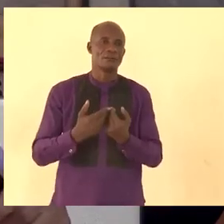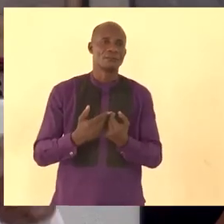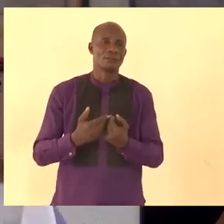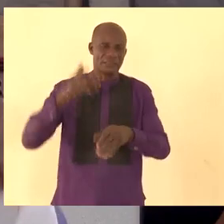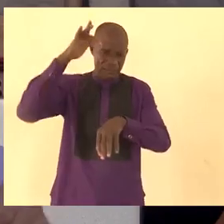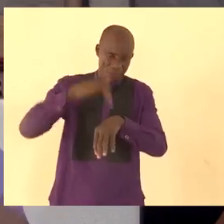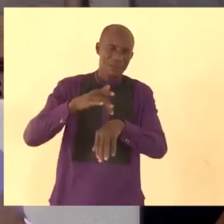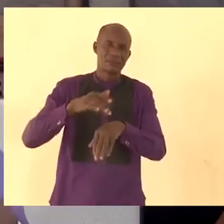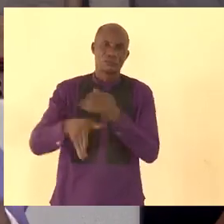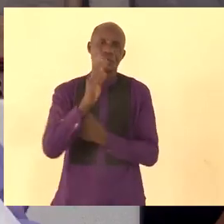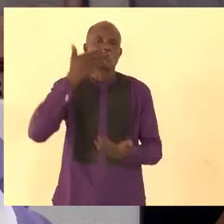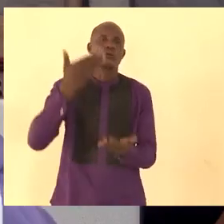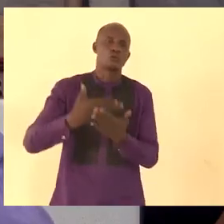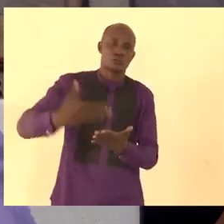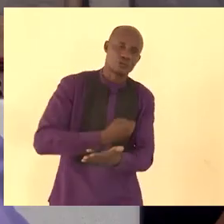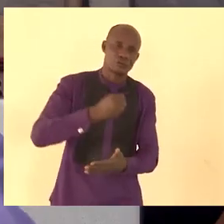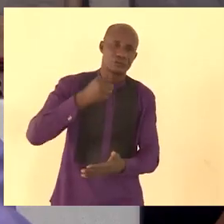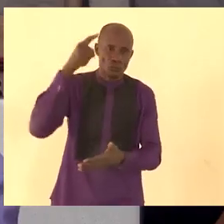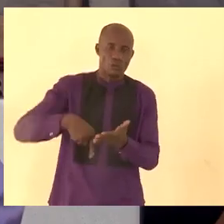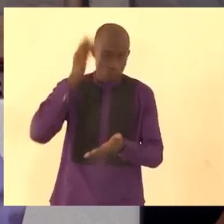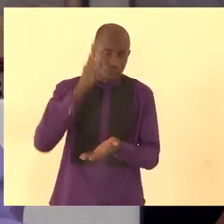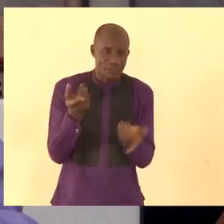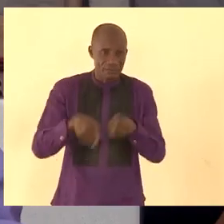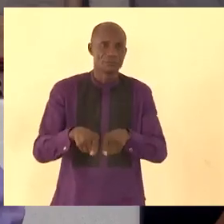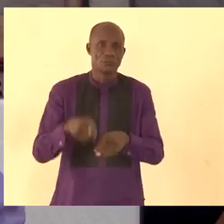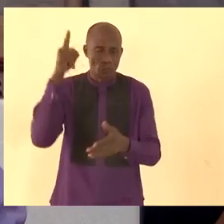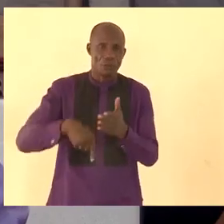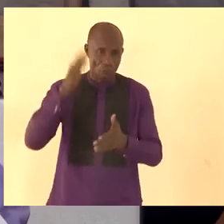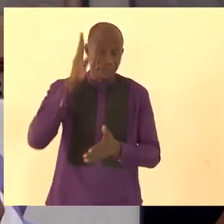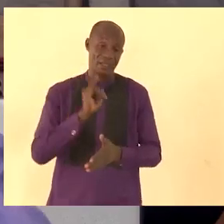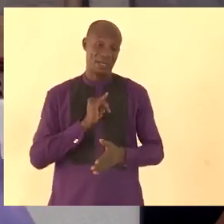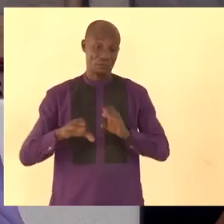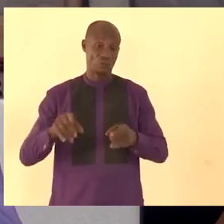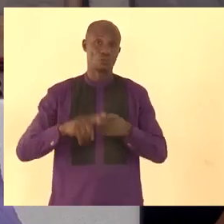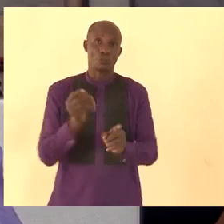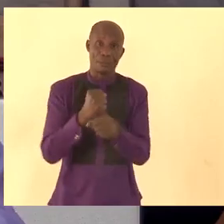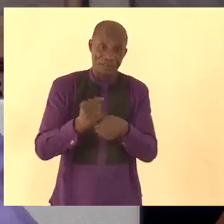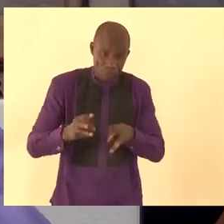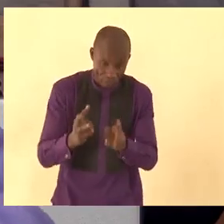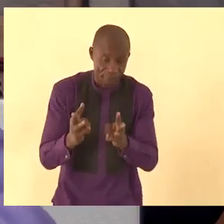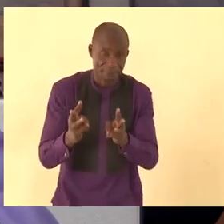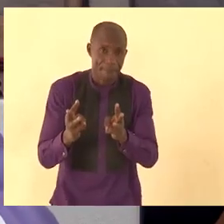God's good news? And what is going to change? What will I do to pave the way?